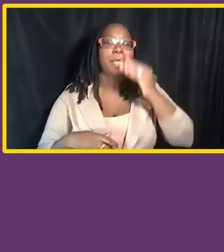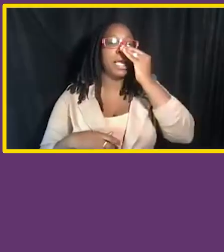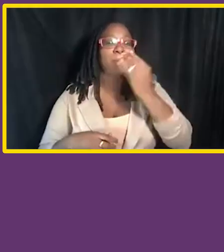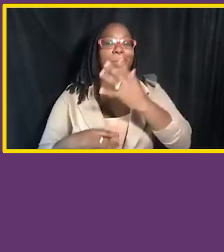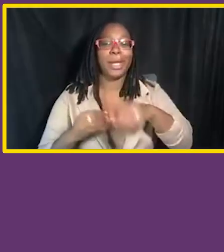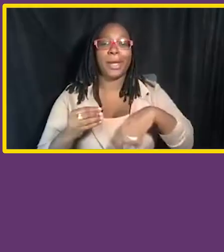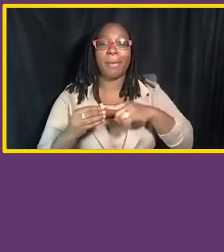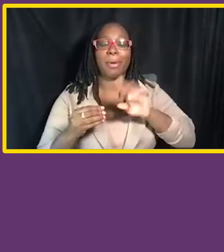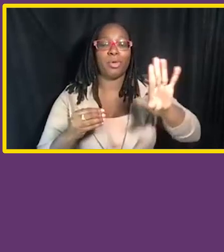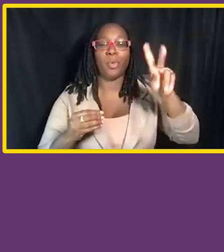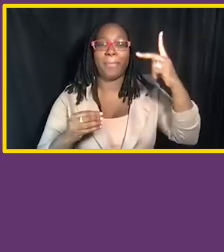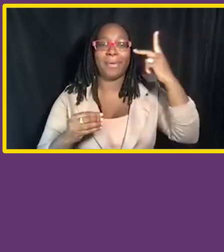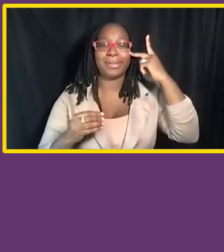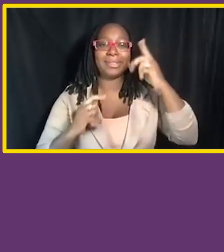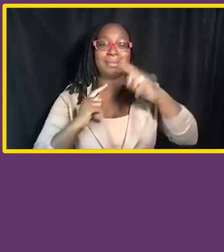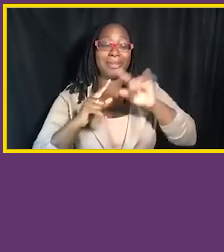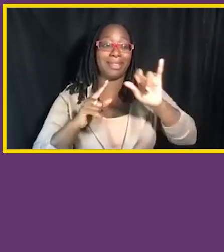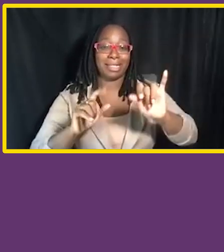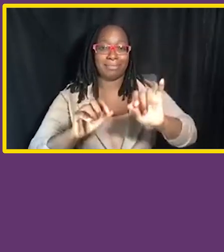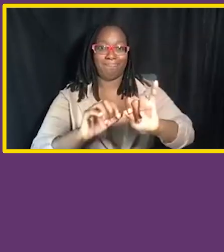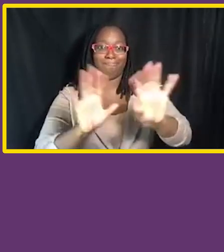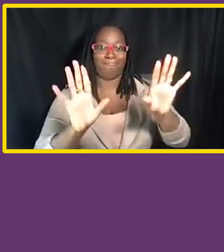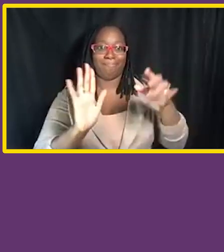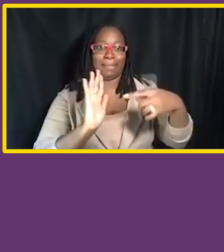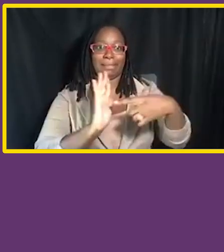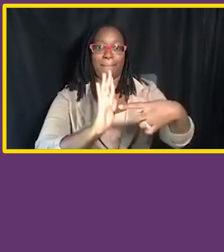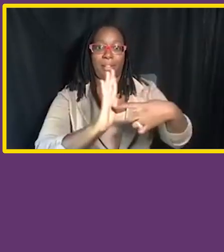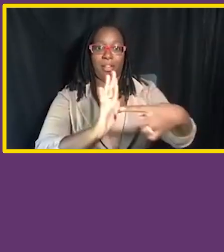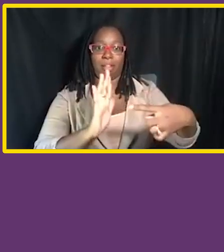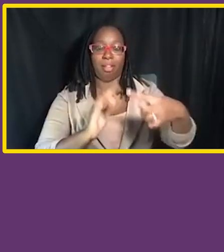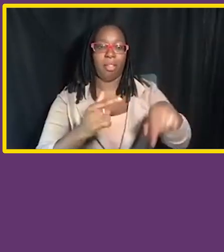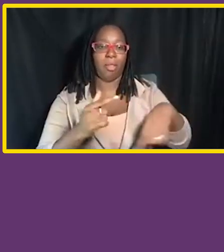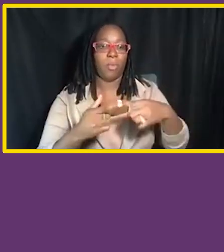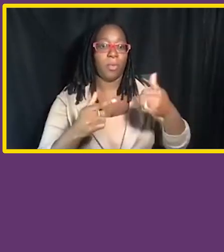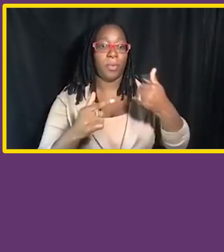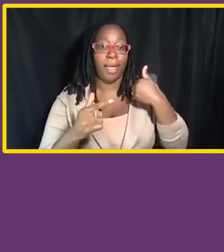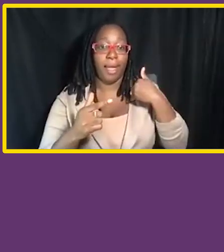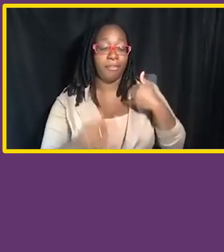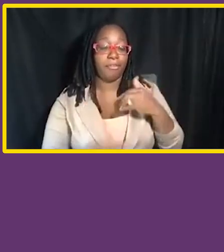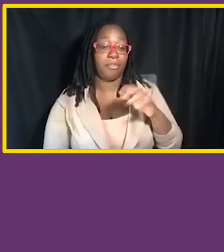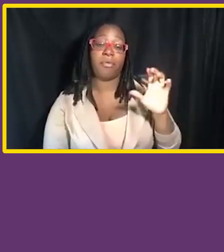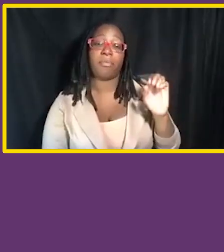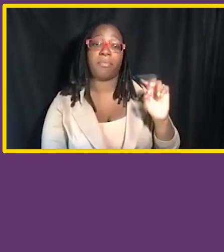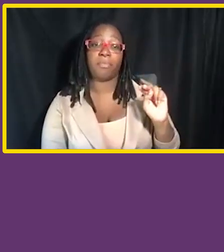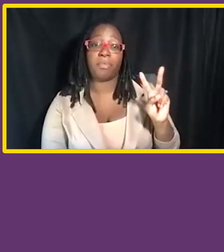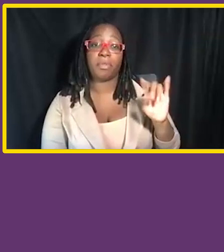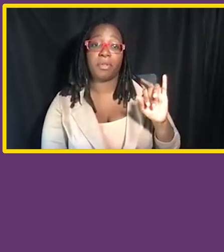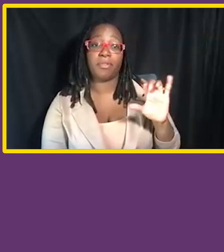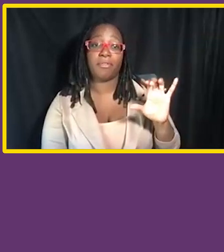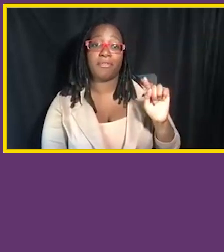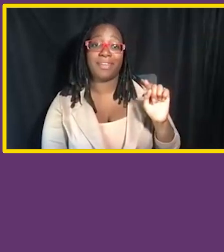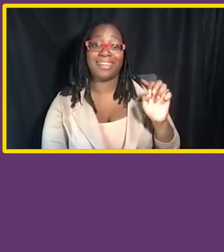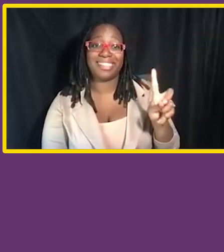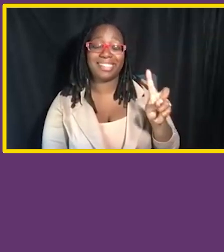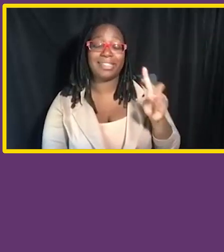example of when you have convicted multiple, court cases open